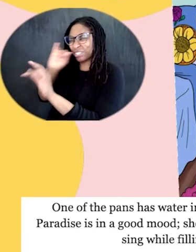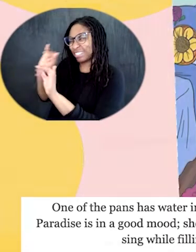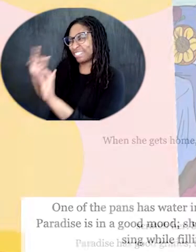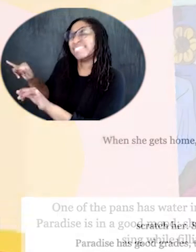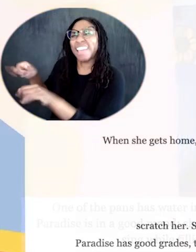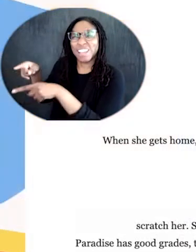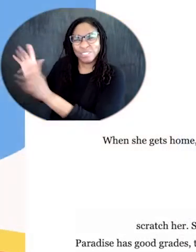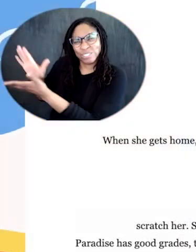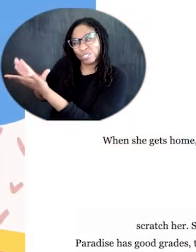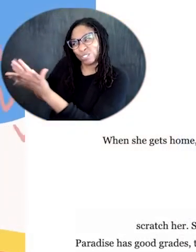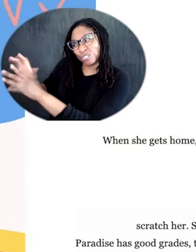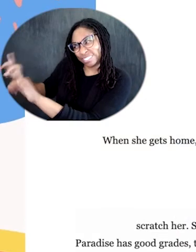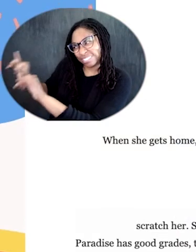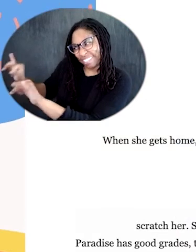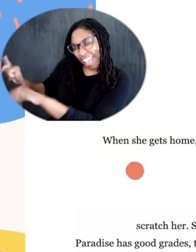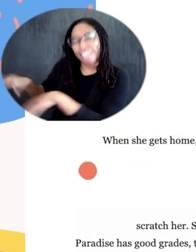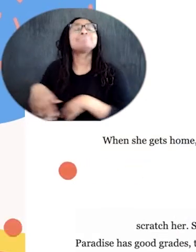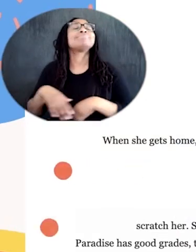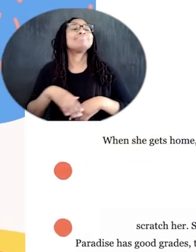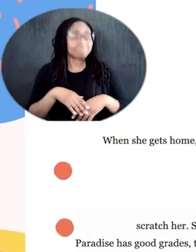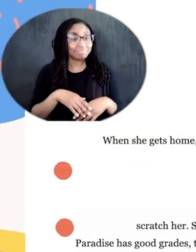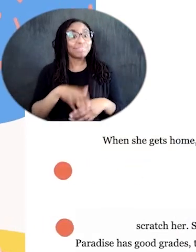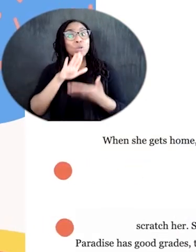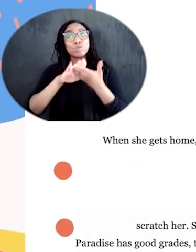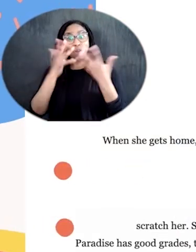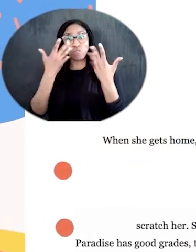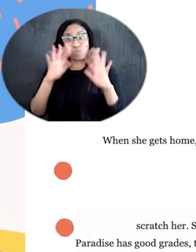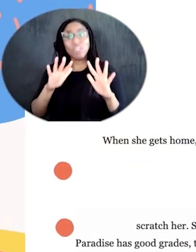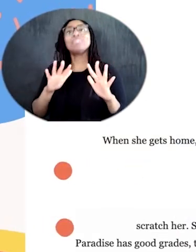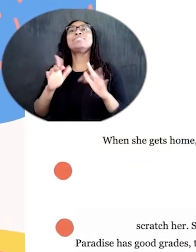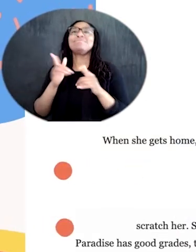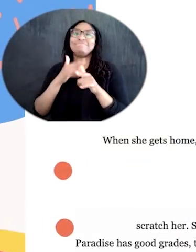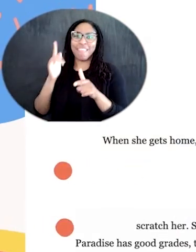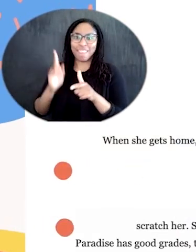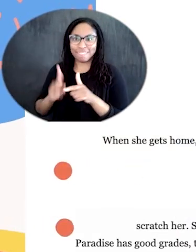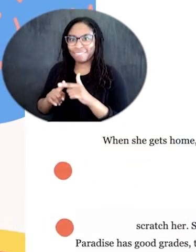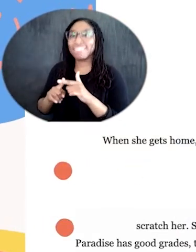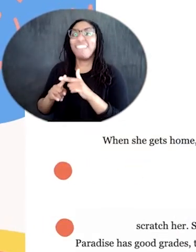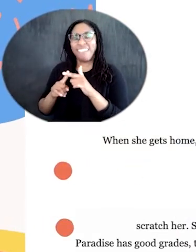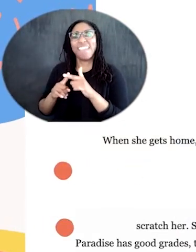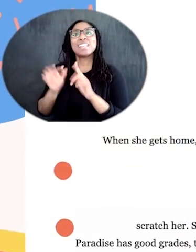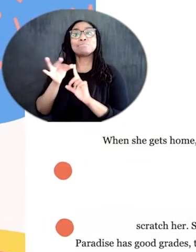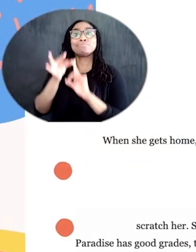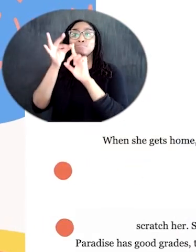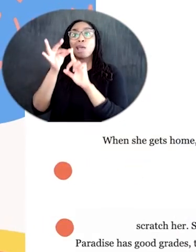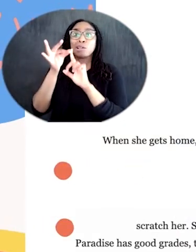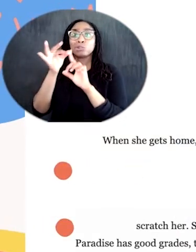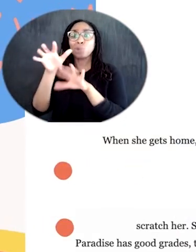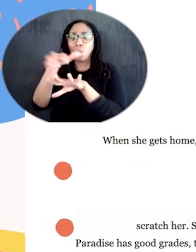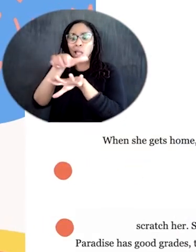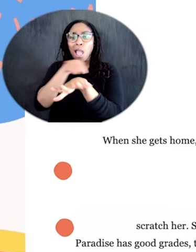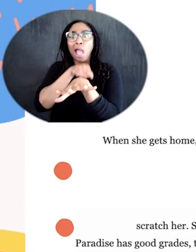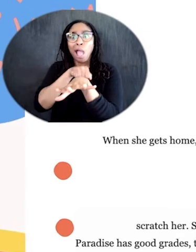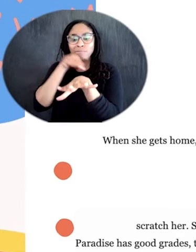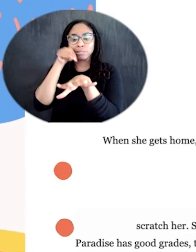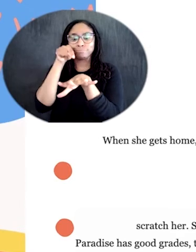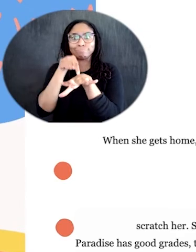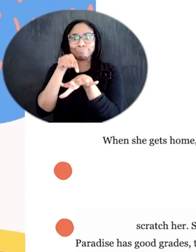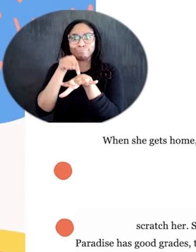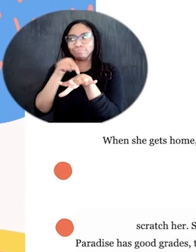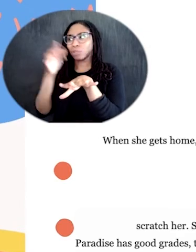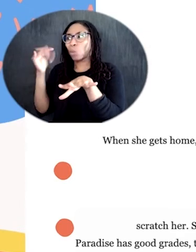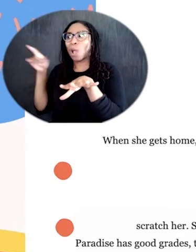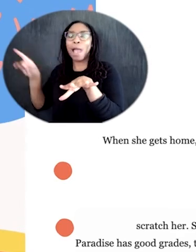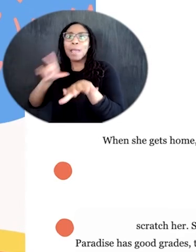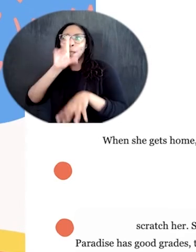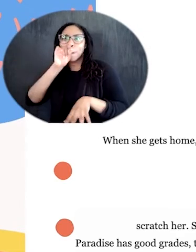school. When she gets home, she takes Paris for a walk. Paradise puts on a special glove so that